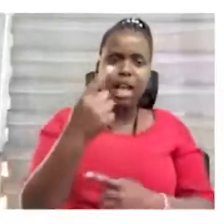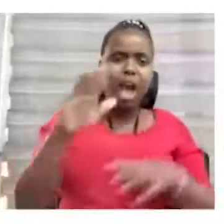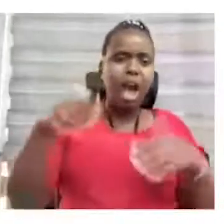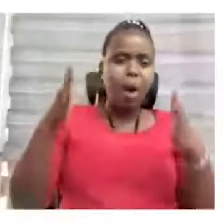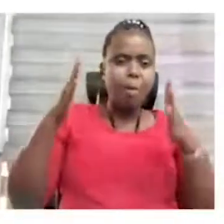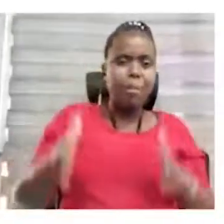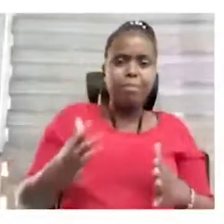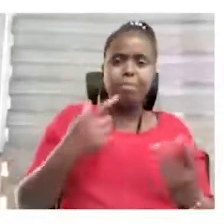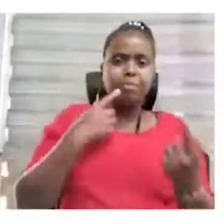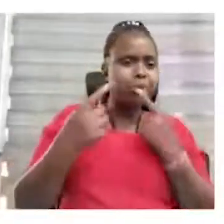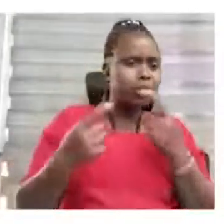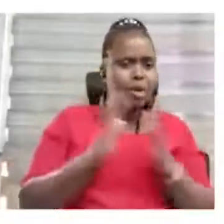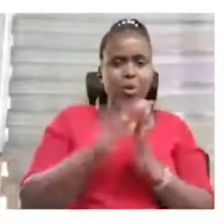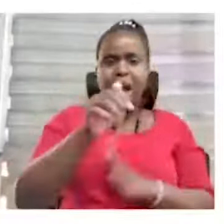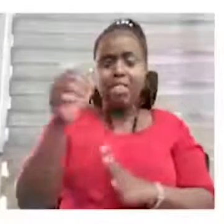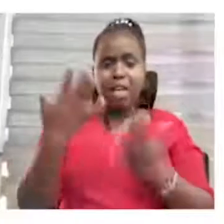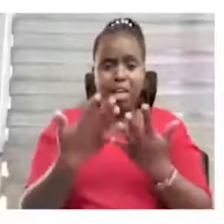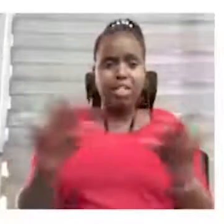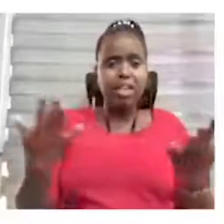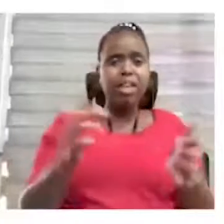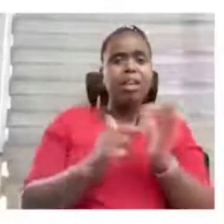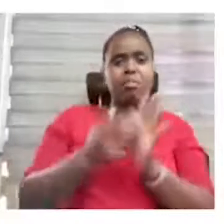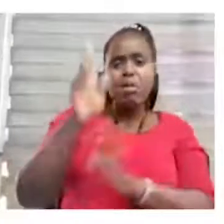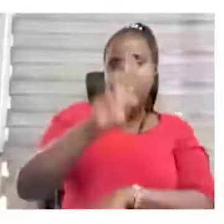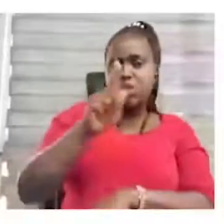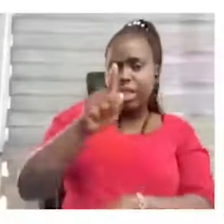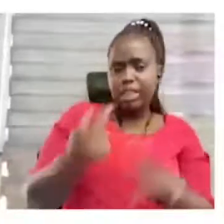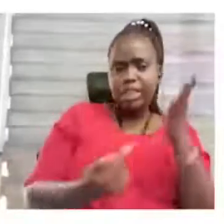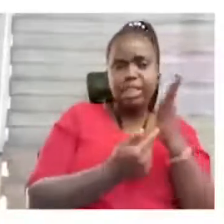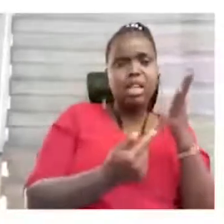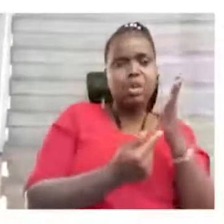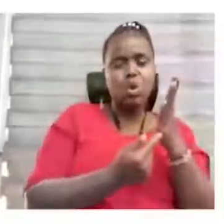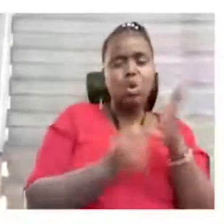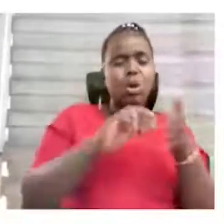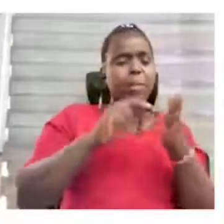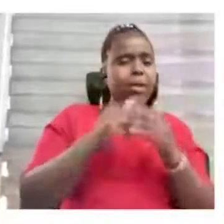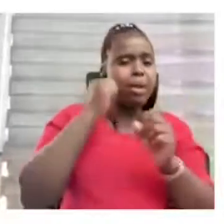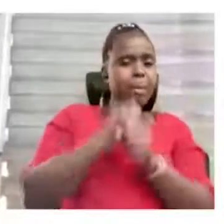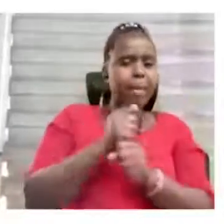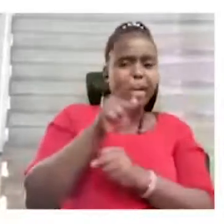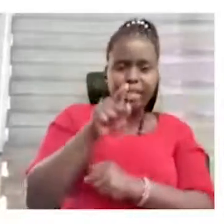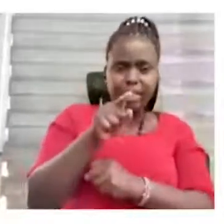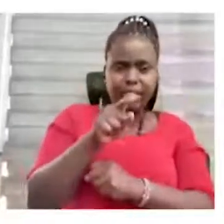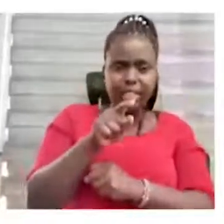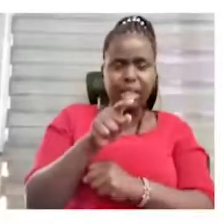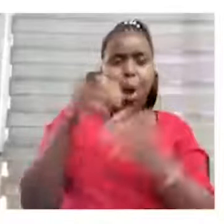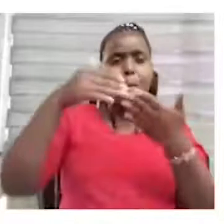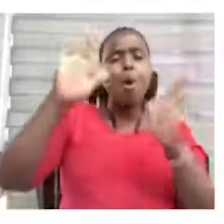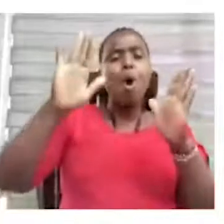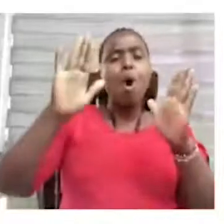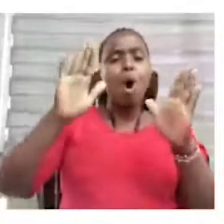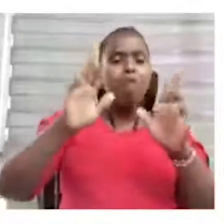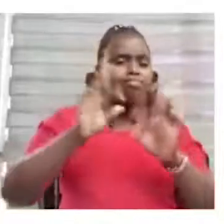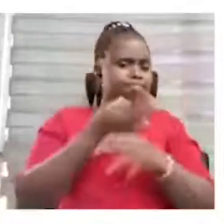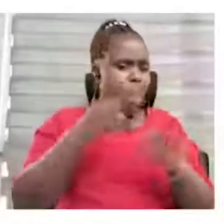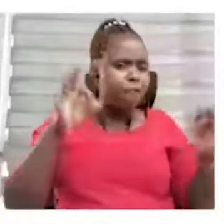thing. And so using that technology, we make that capability available for free, and we ship it with all